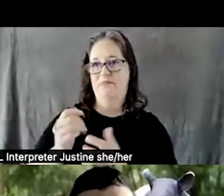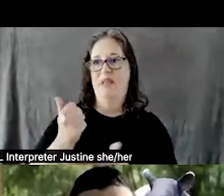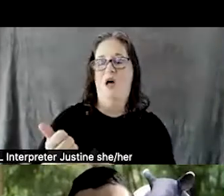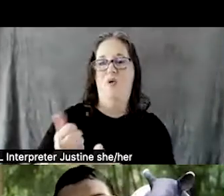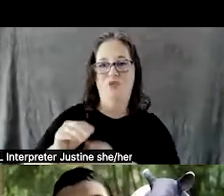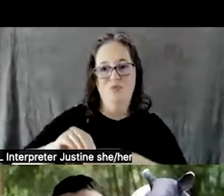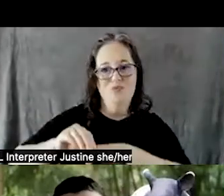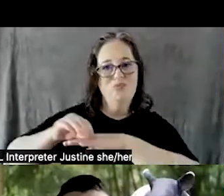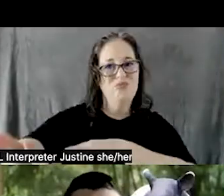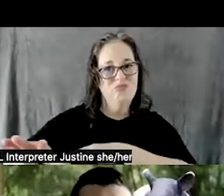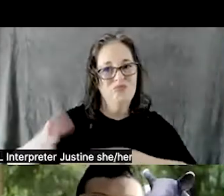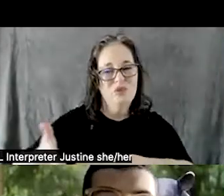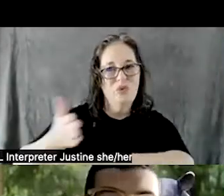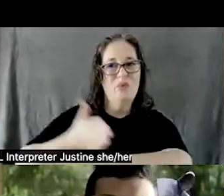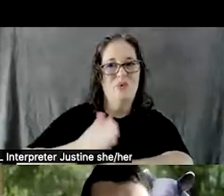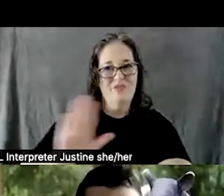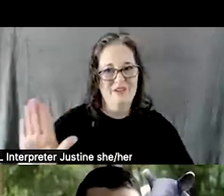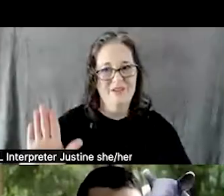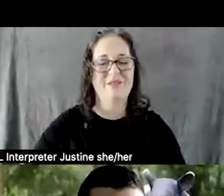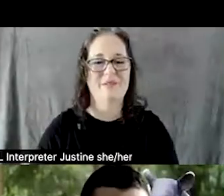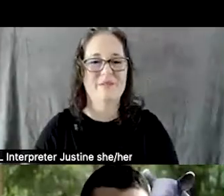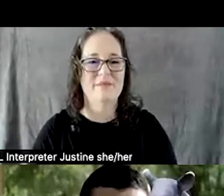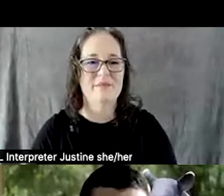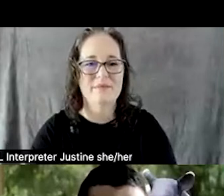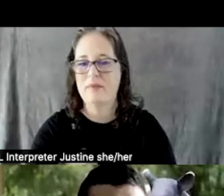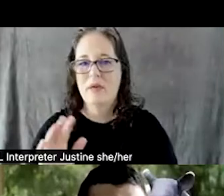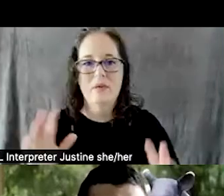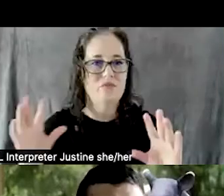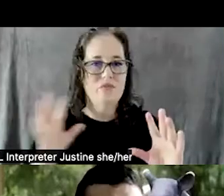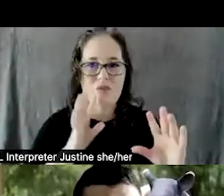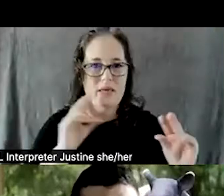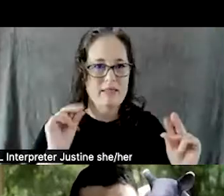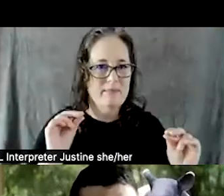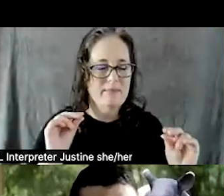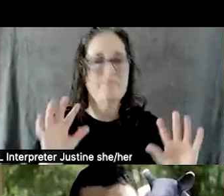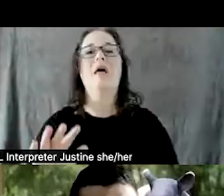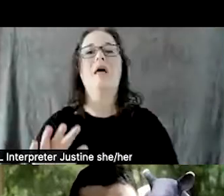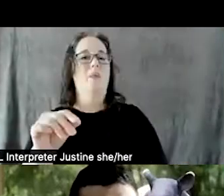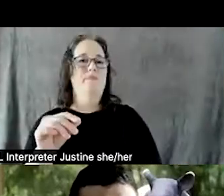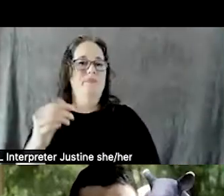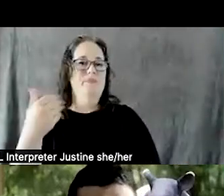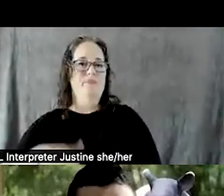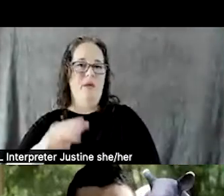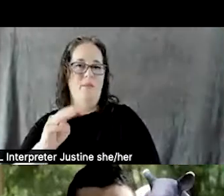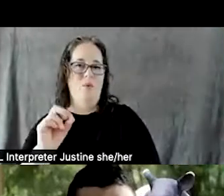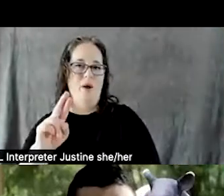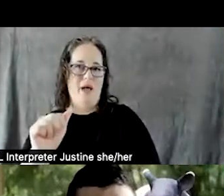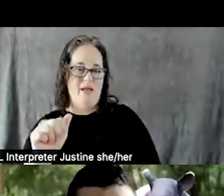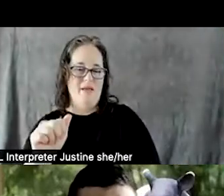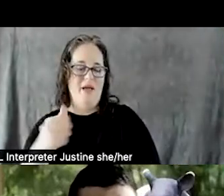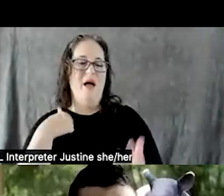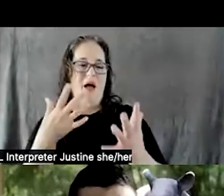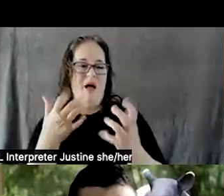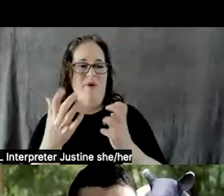of opportunity. I wanted to add something else. This is a detail, but